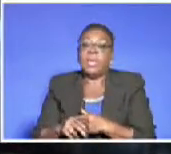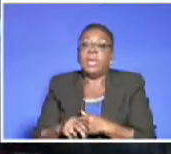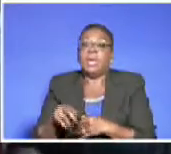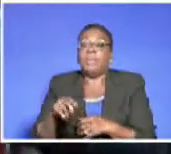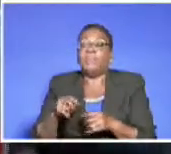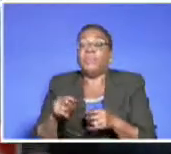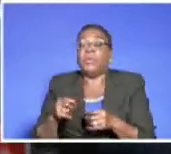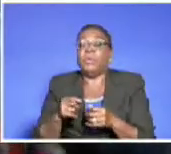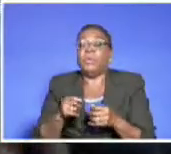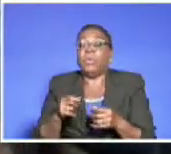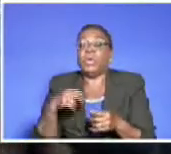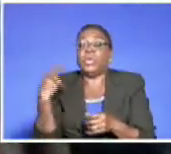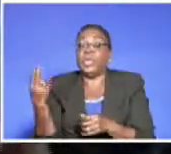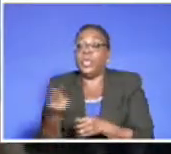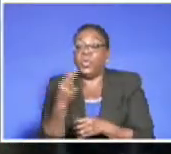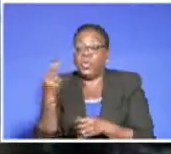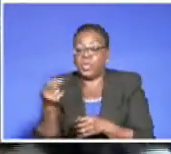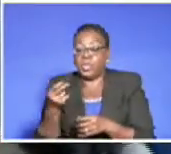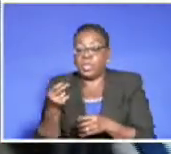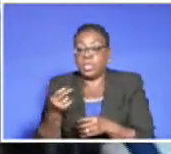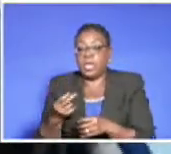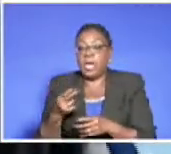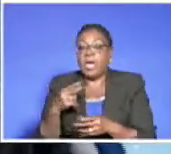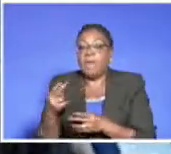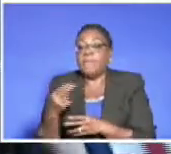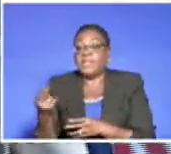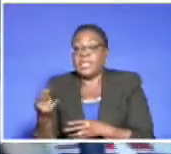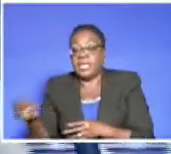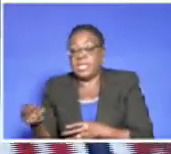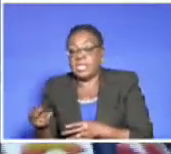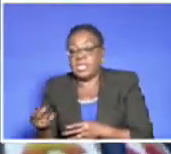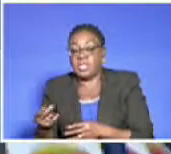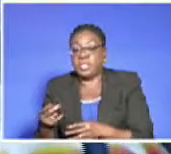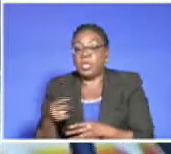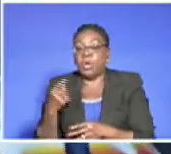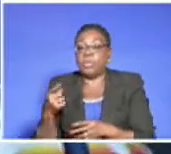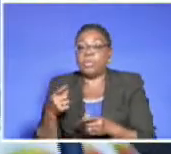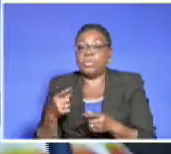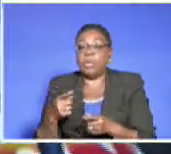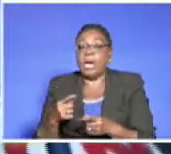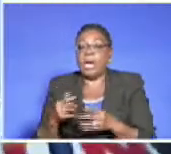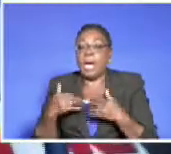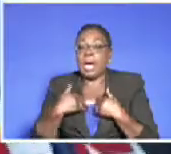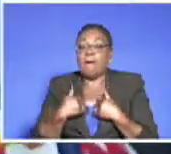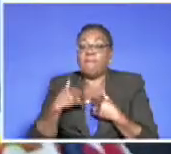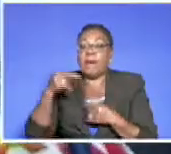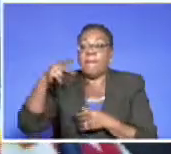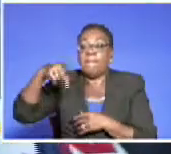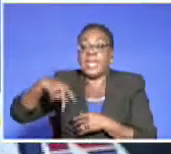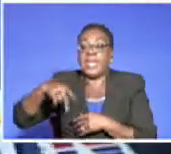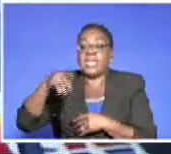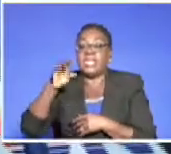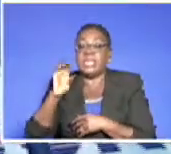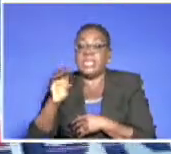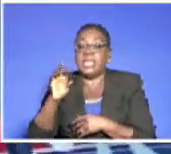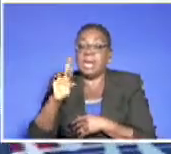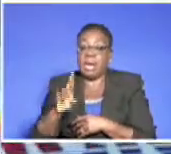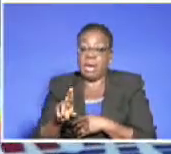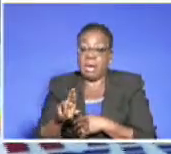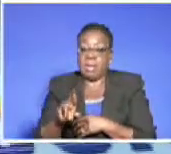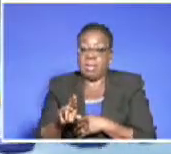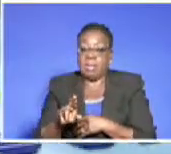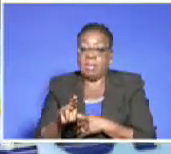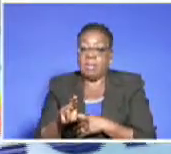likewise want to utilize the facilities should likewise have a PCR? So that's all you ask. Since a Bahamian or